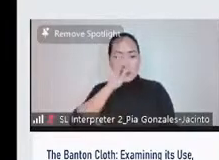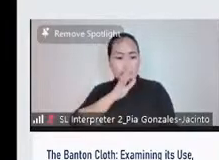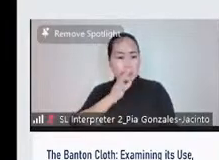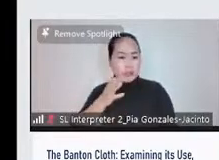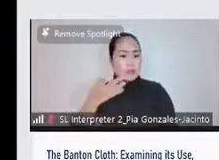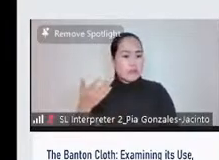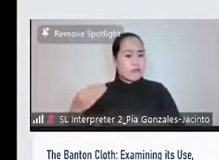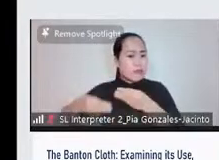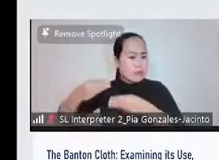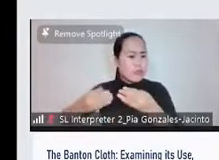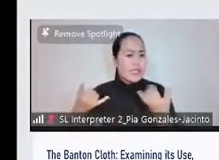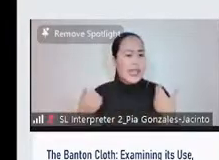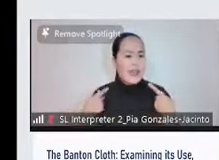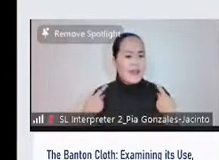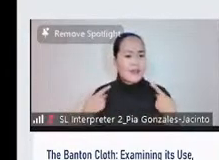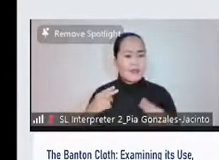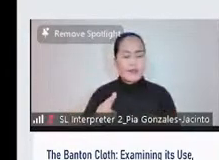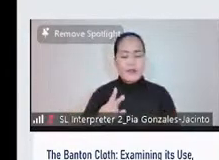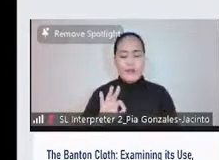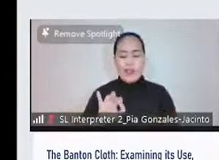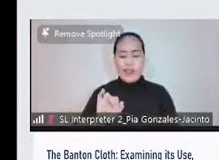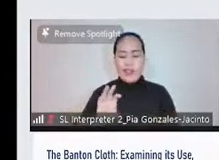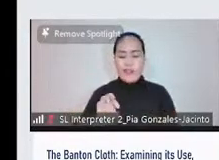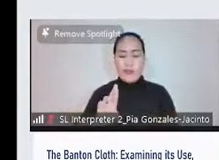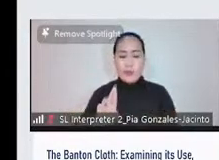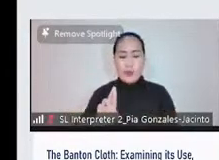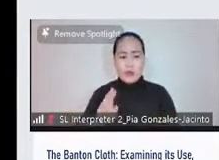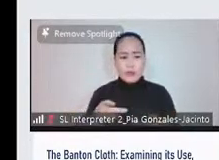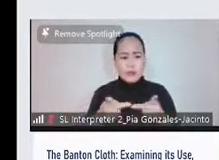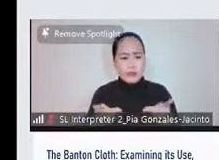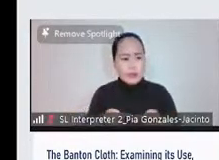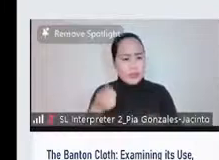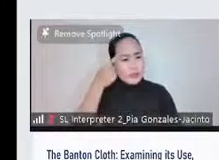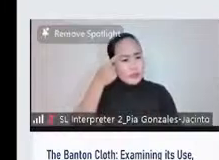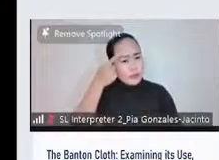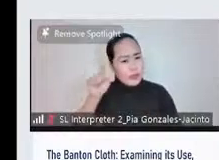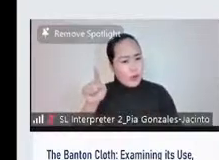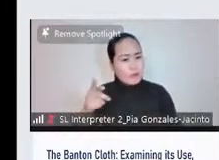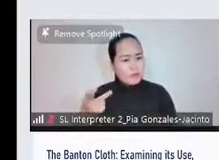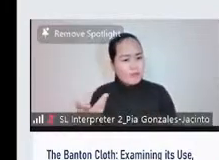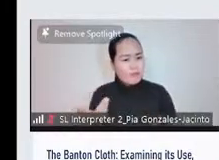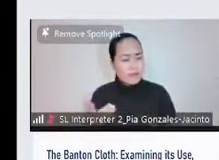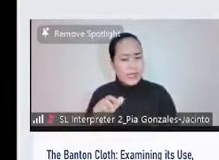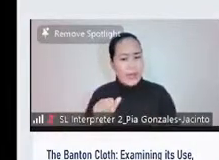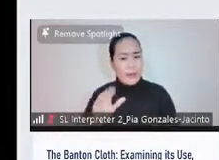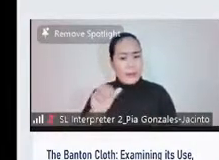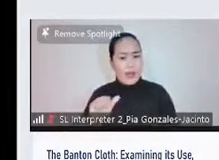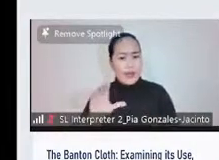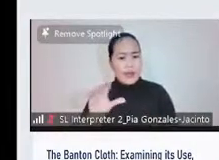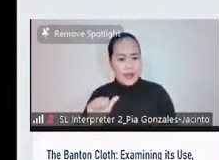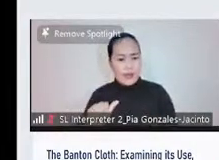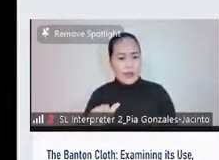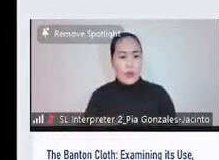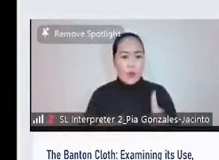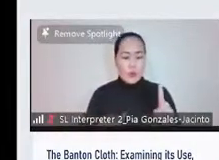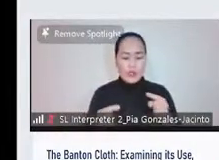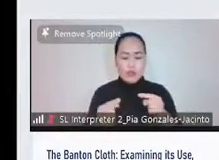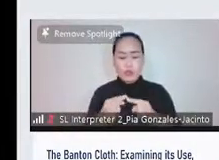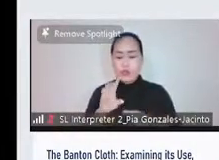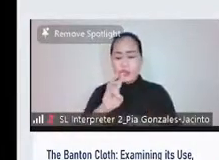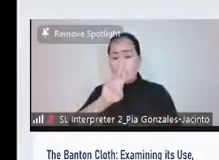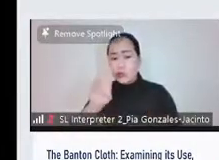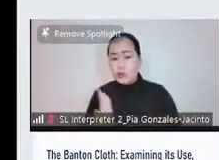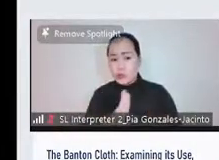adapted fiber source cultivation and use including abaca, one of the six fibers used in textile production in the